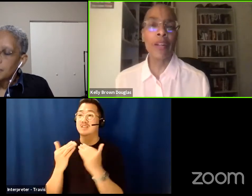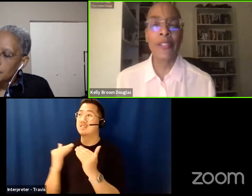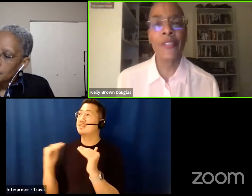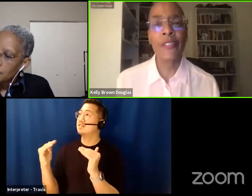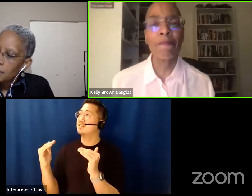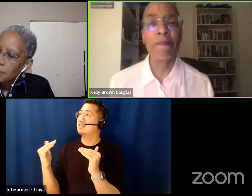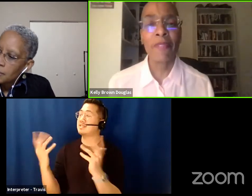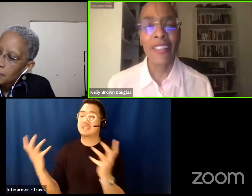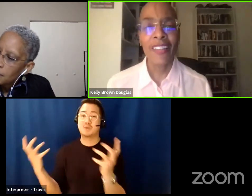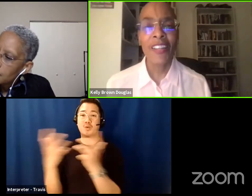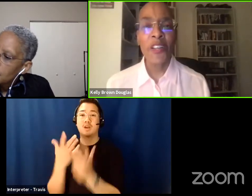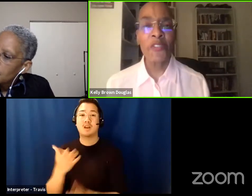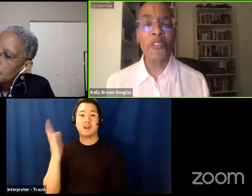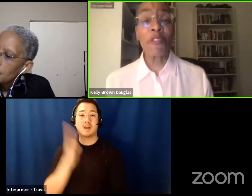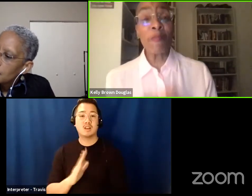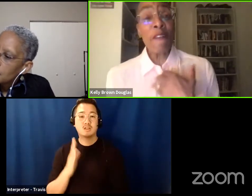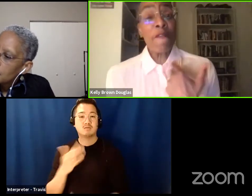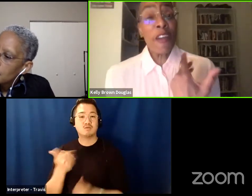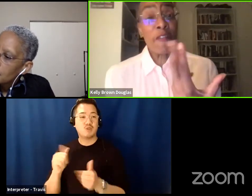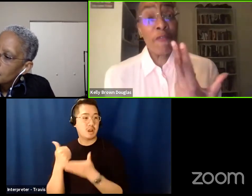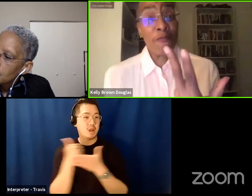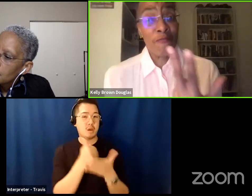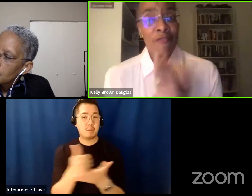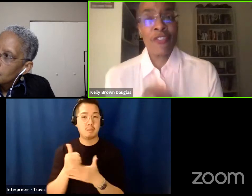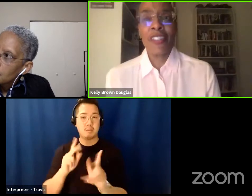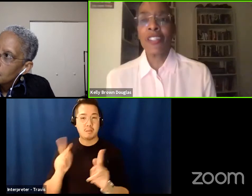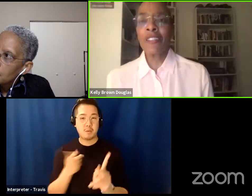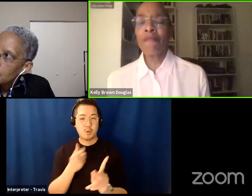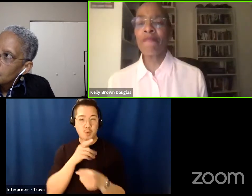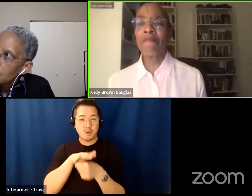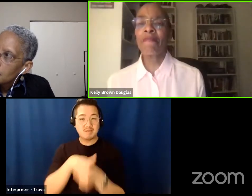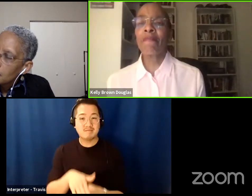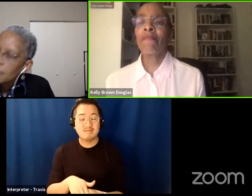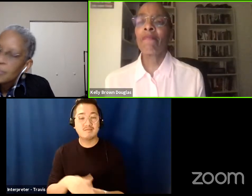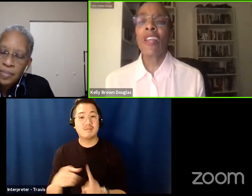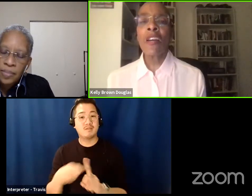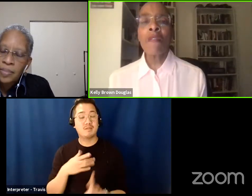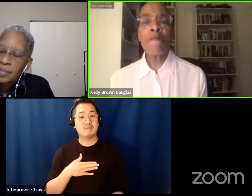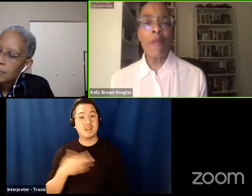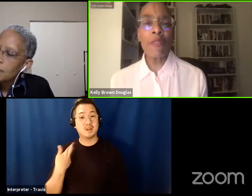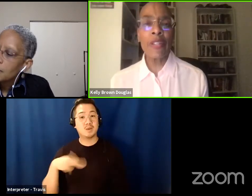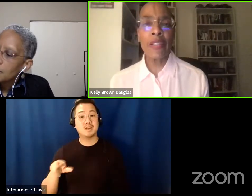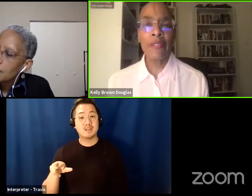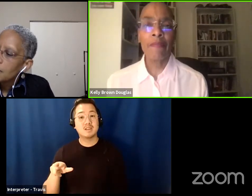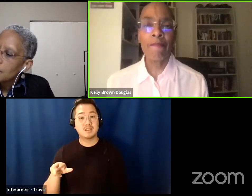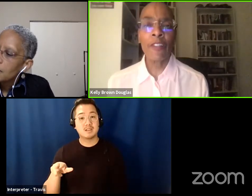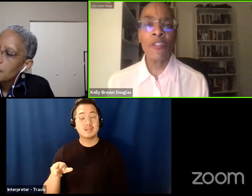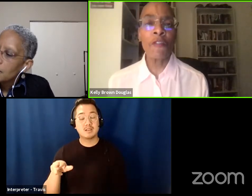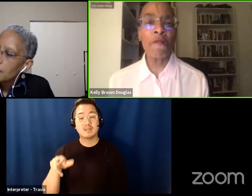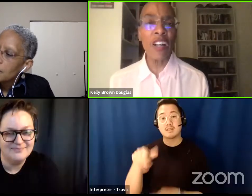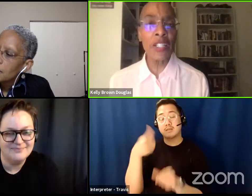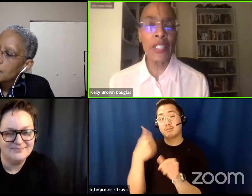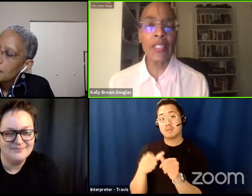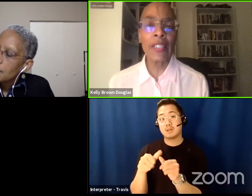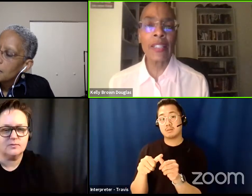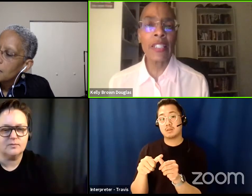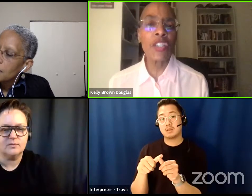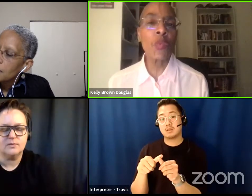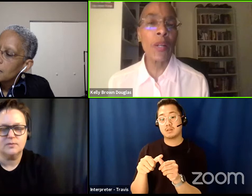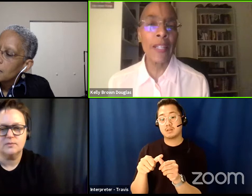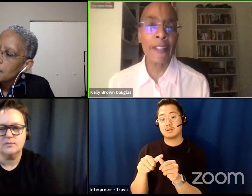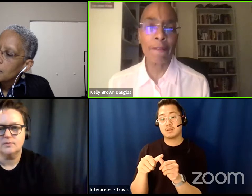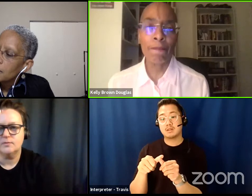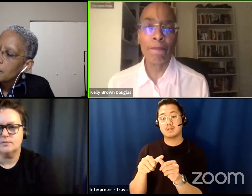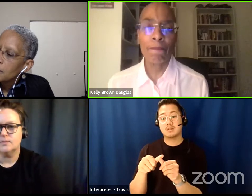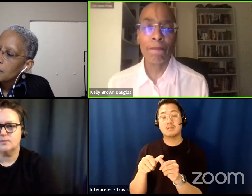who are oppressed. So from my faith tradition, memory should function in